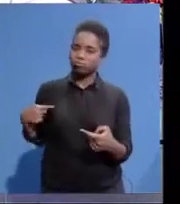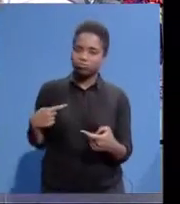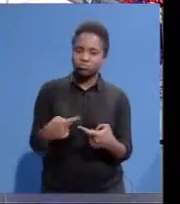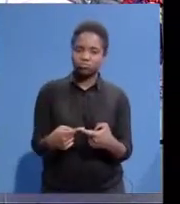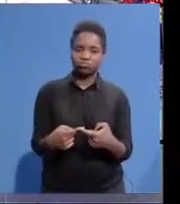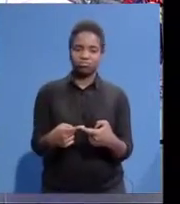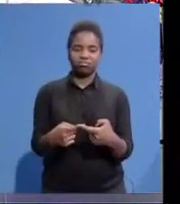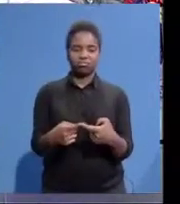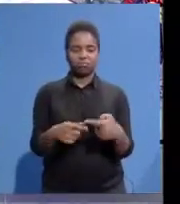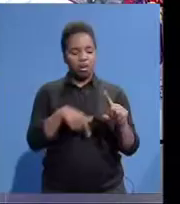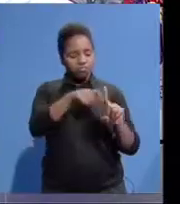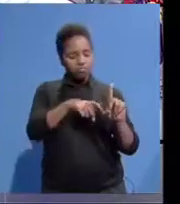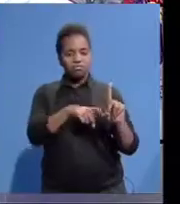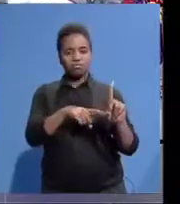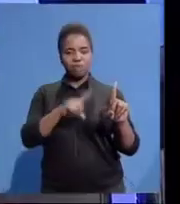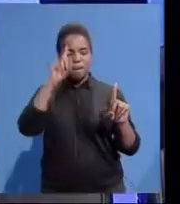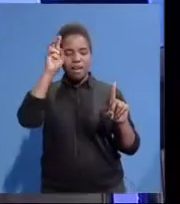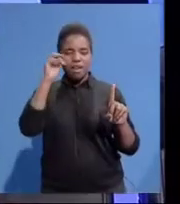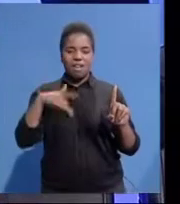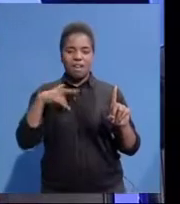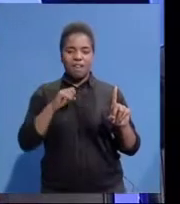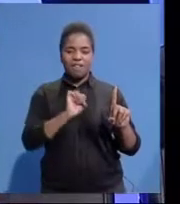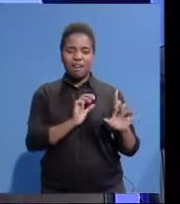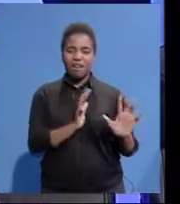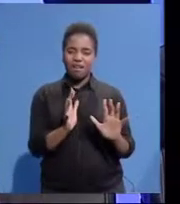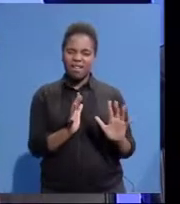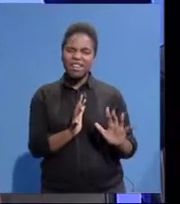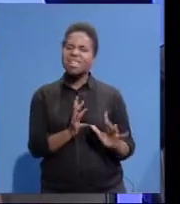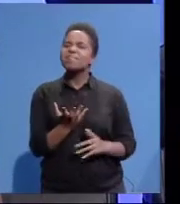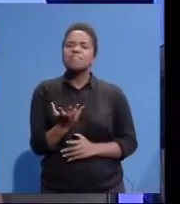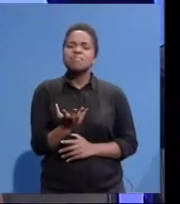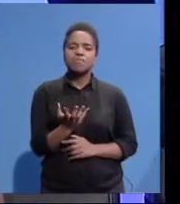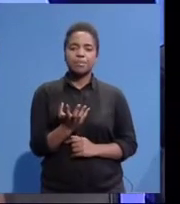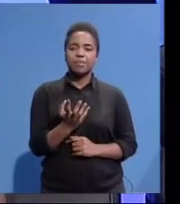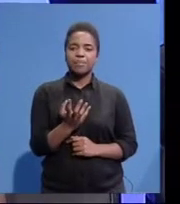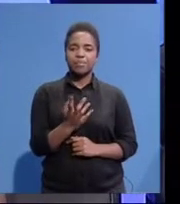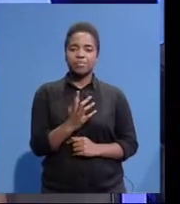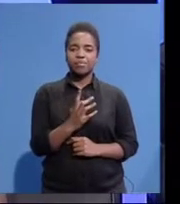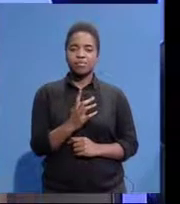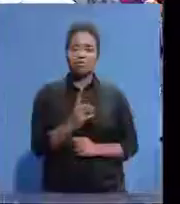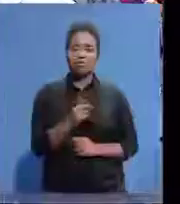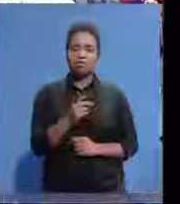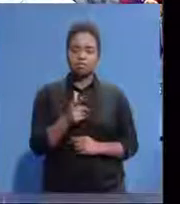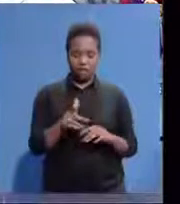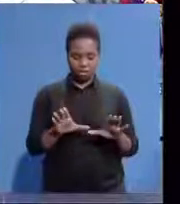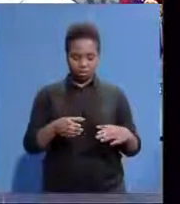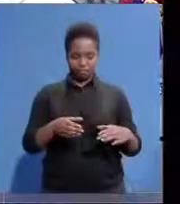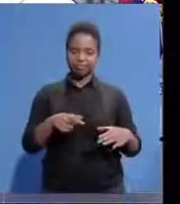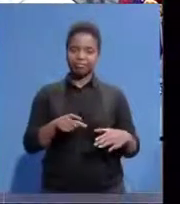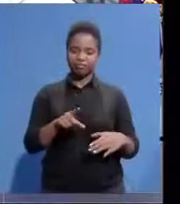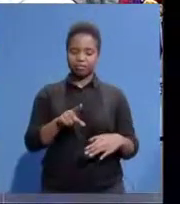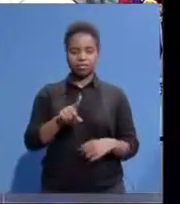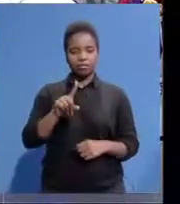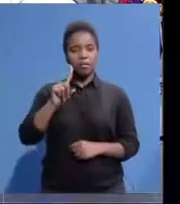around the Defiance campaign. But, you know, what are the building blocks of this mass leader, Nelson